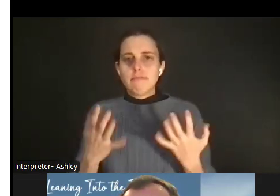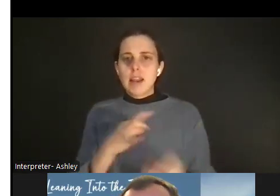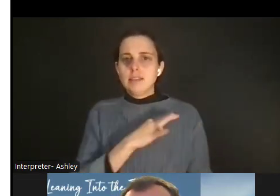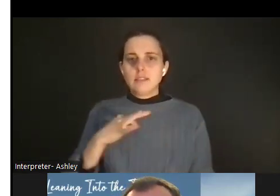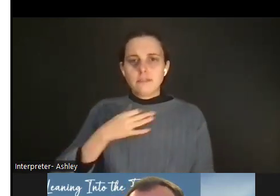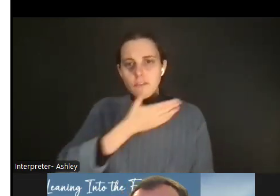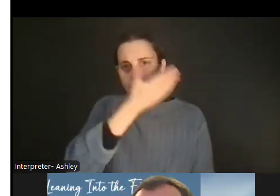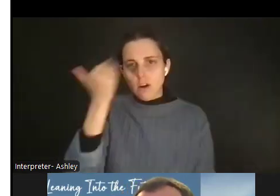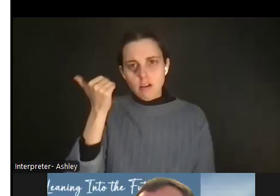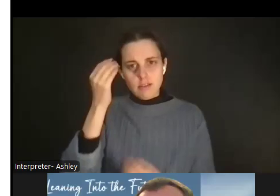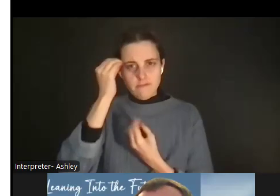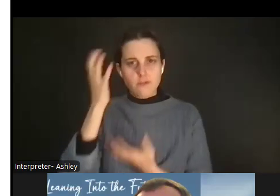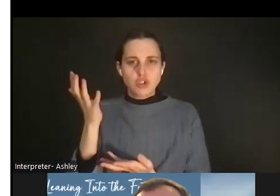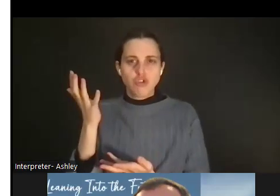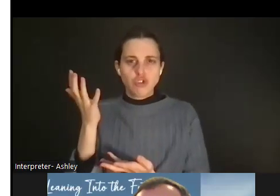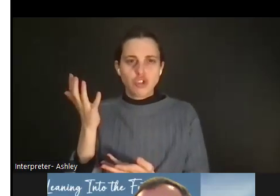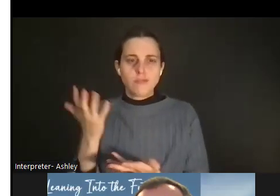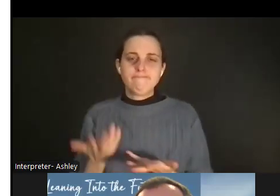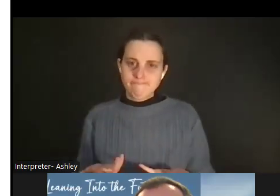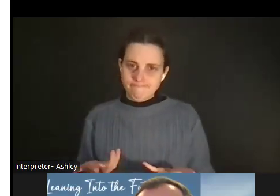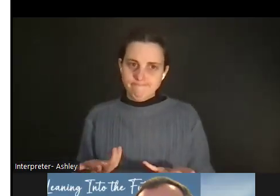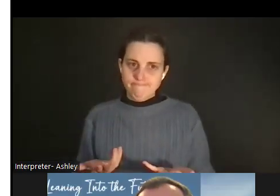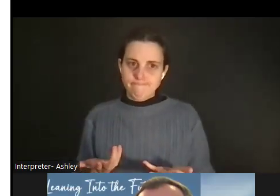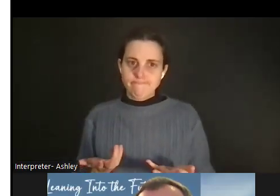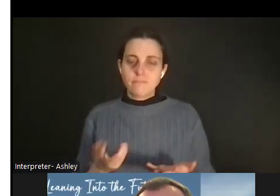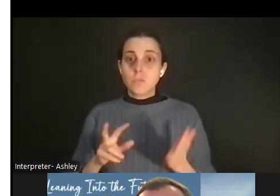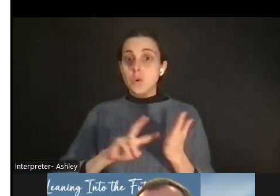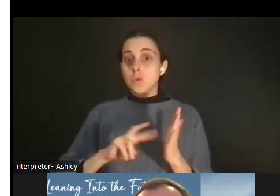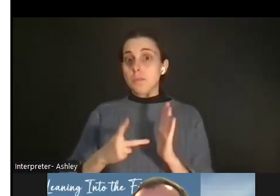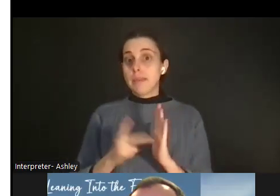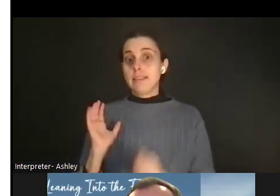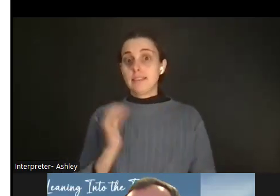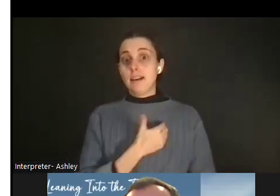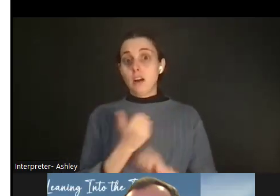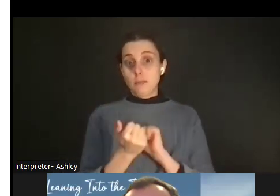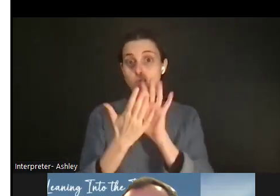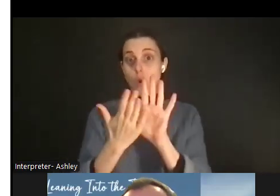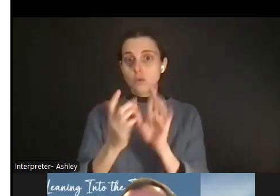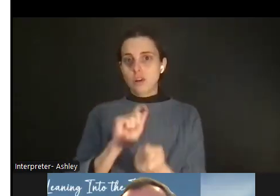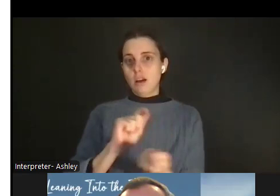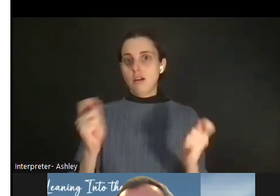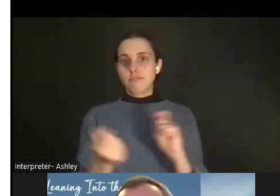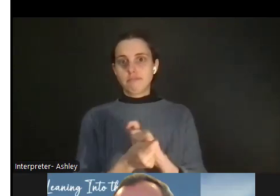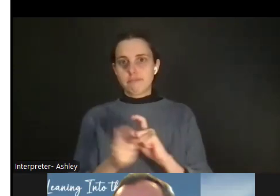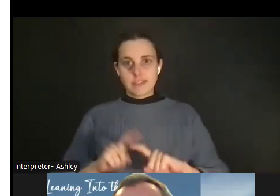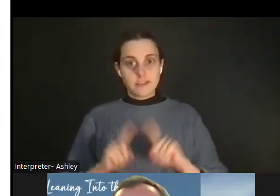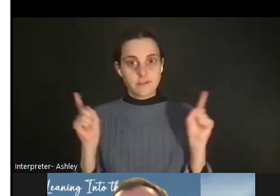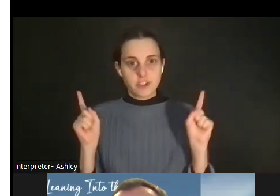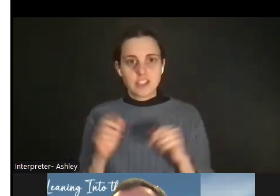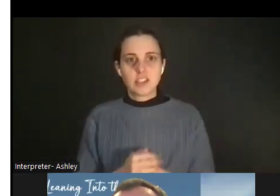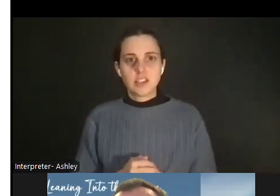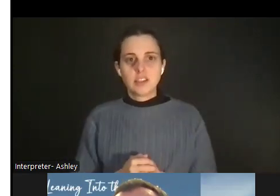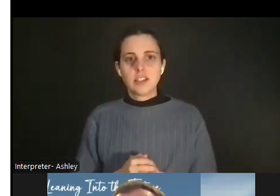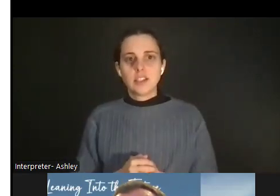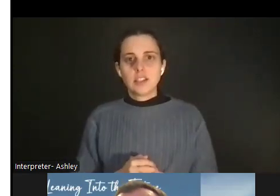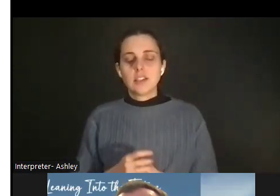most of it. So the approach we took on the training, which is the input, right, to operational excellence, is to say, well,